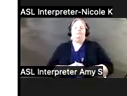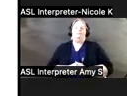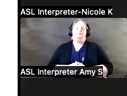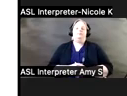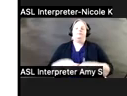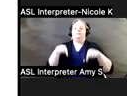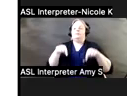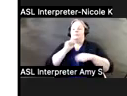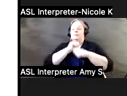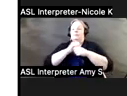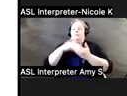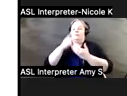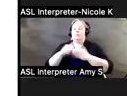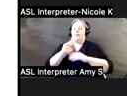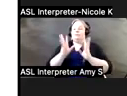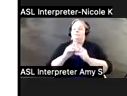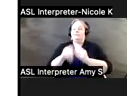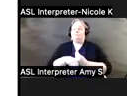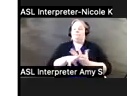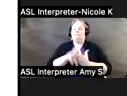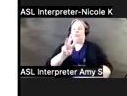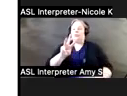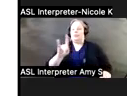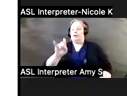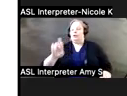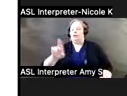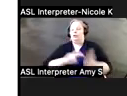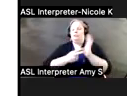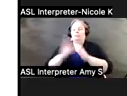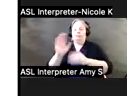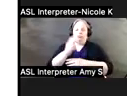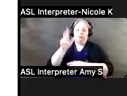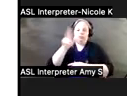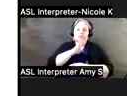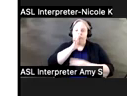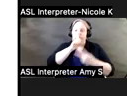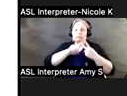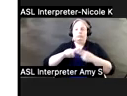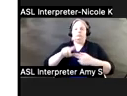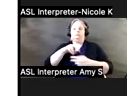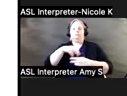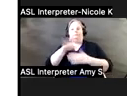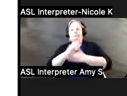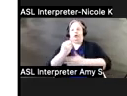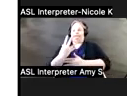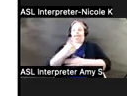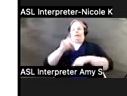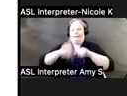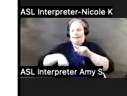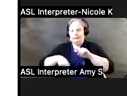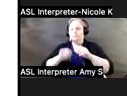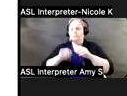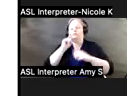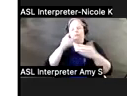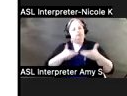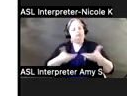webinar platform, which means that your audio and video is turned off. We welcome you to participate